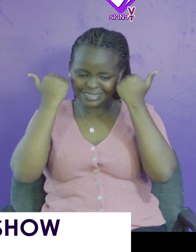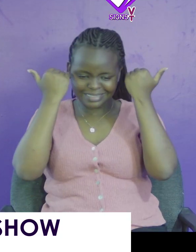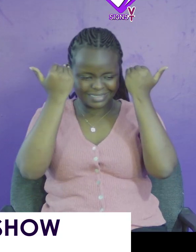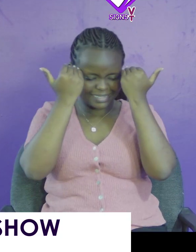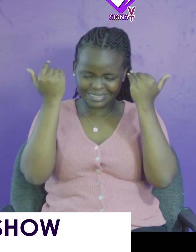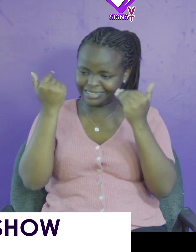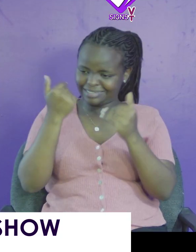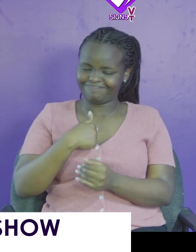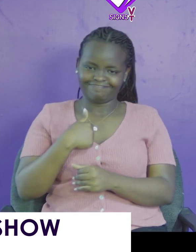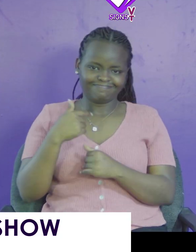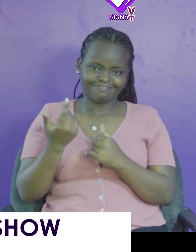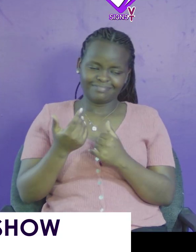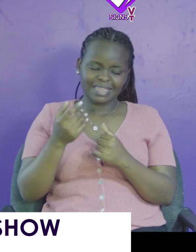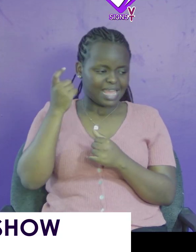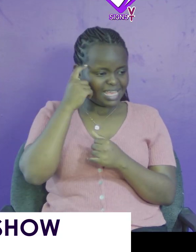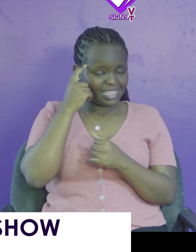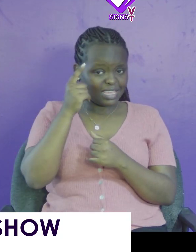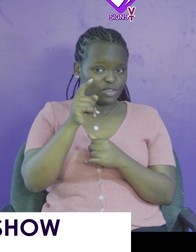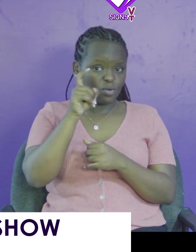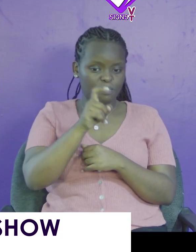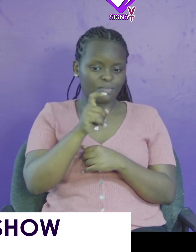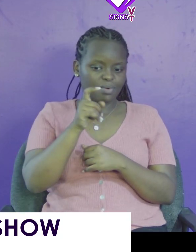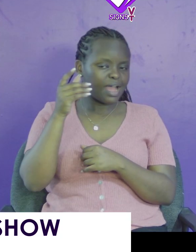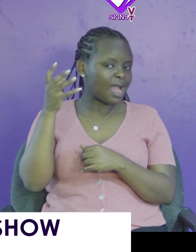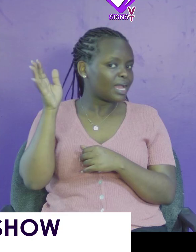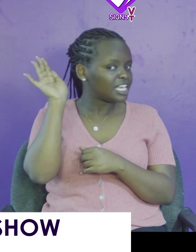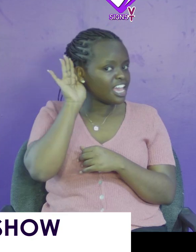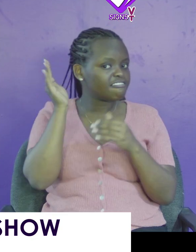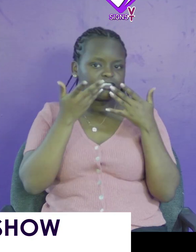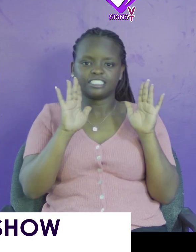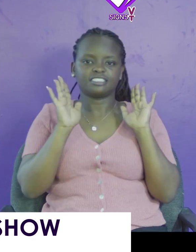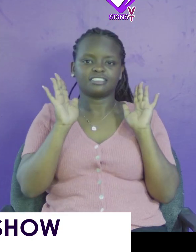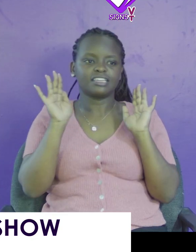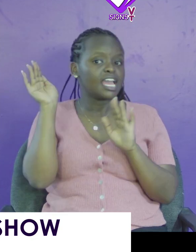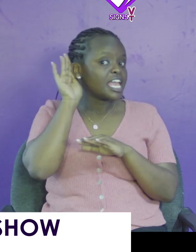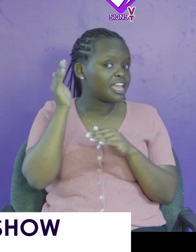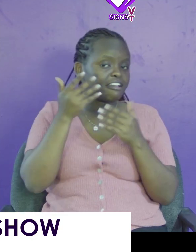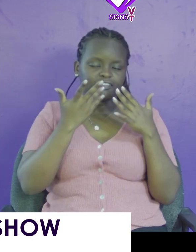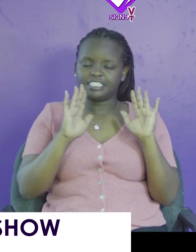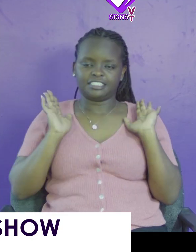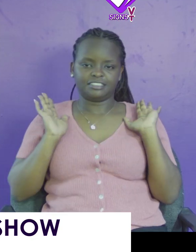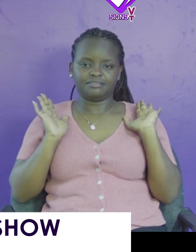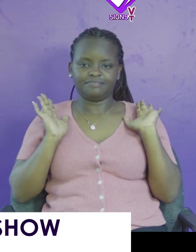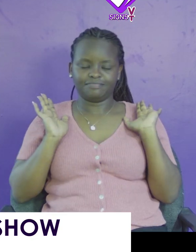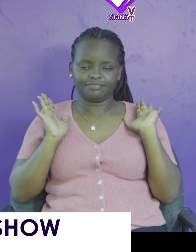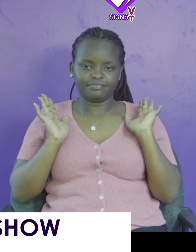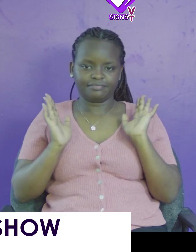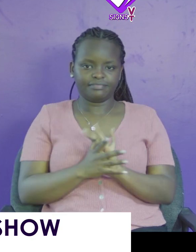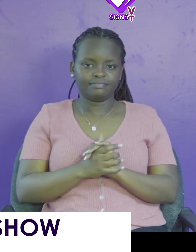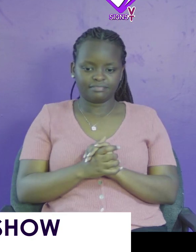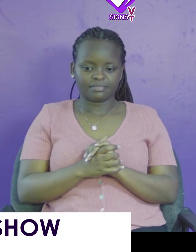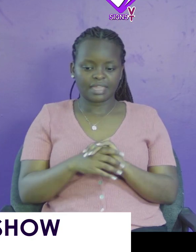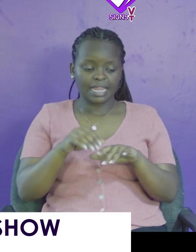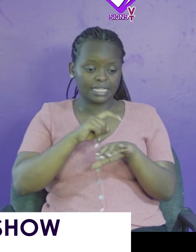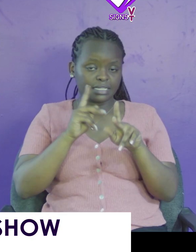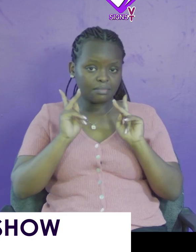Now, yeah, I think you heard from the horse's mouth. Yes. You think you heard from the horse's mouth. Yes. So when